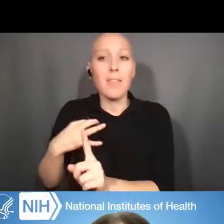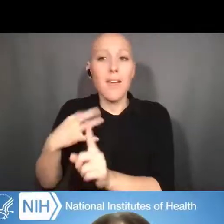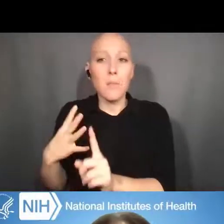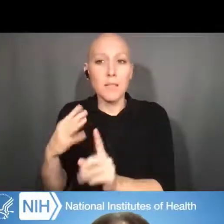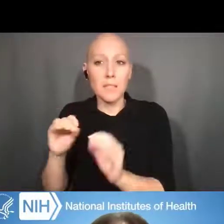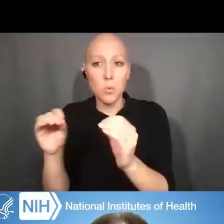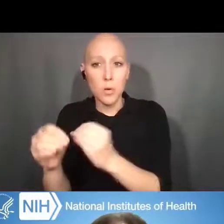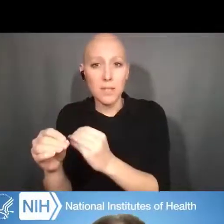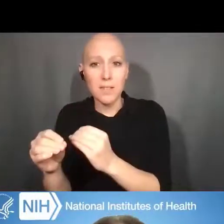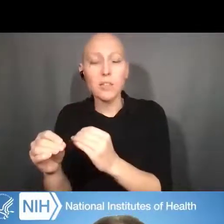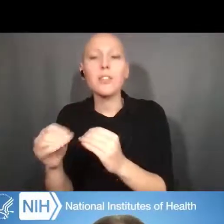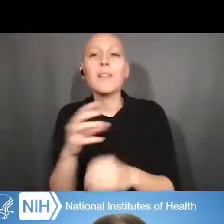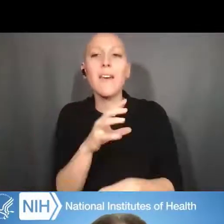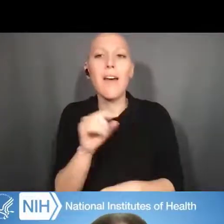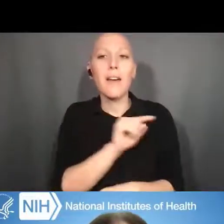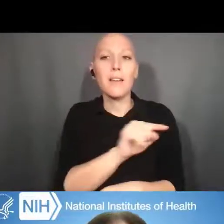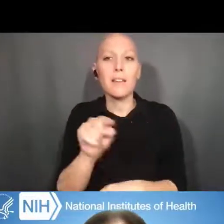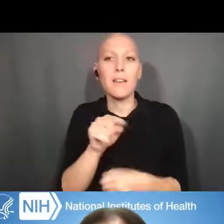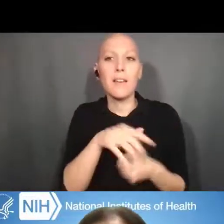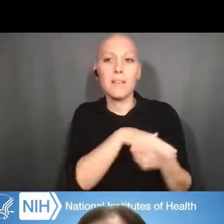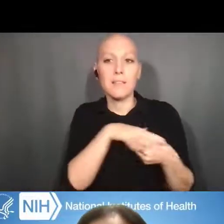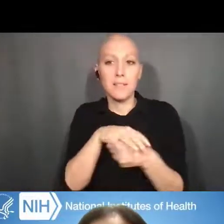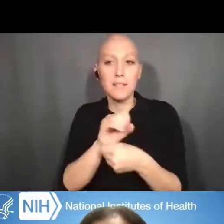involving animals will be conducted.